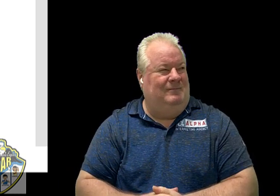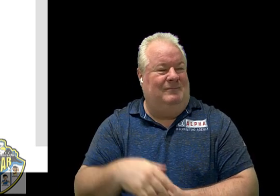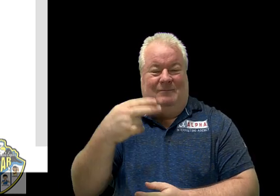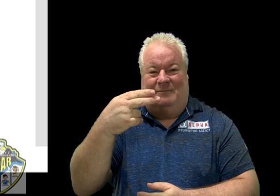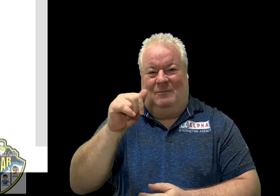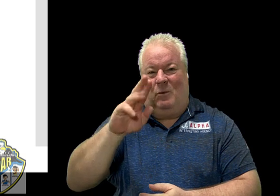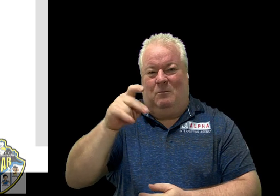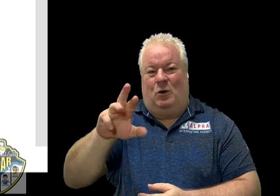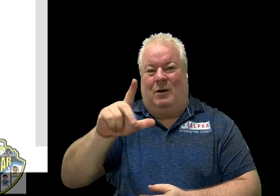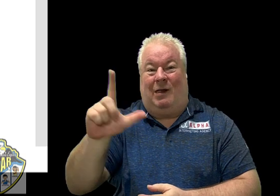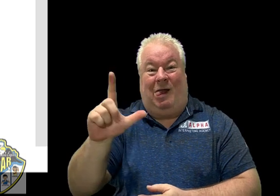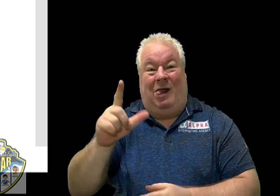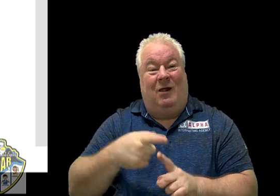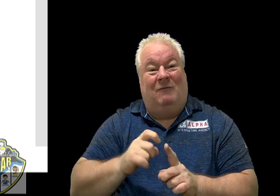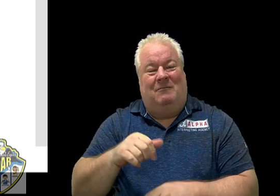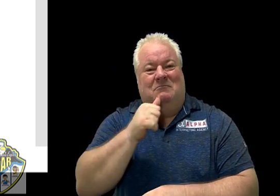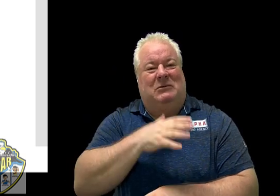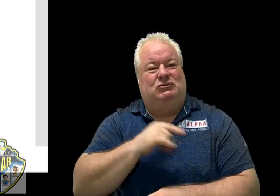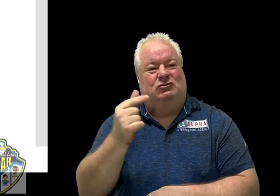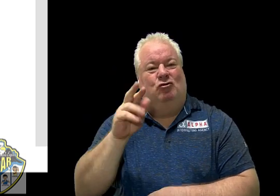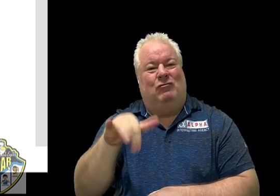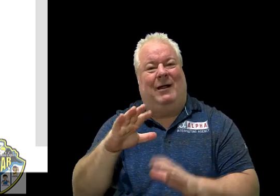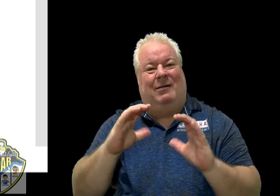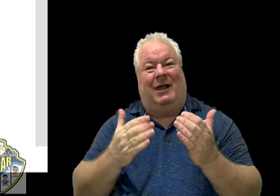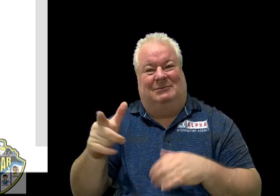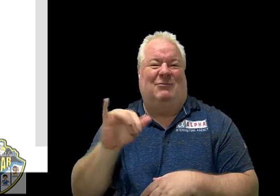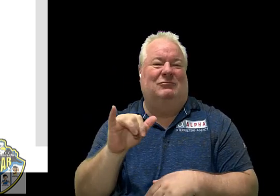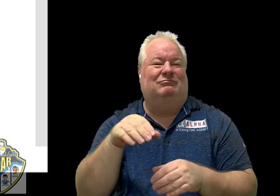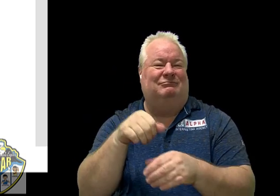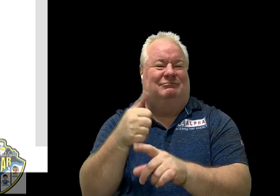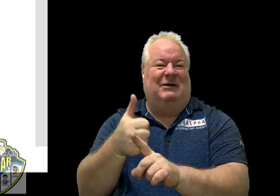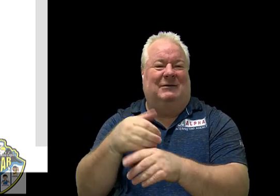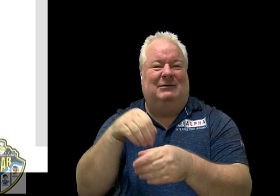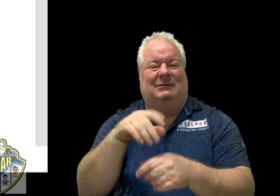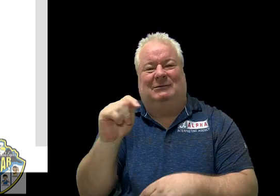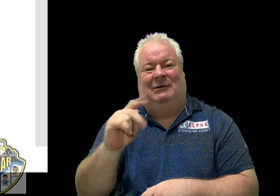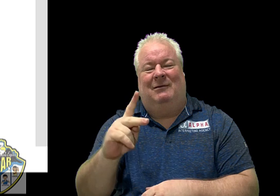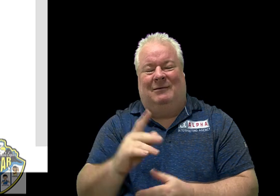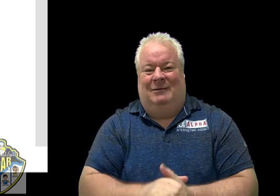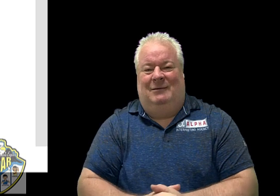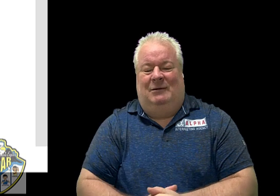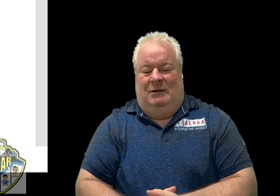Harper L. from Mrs. Gray, also in TK.